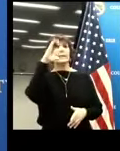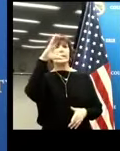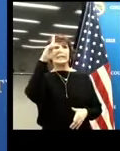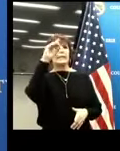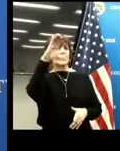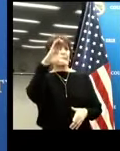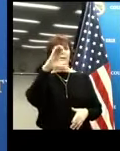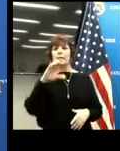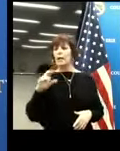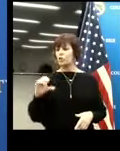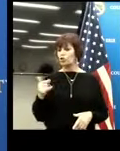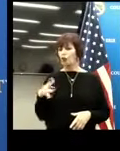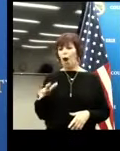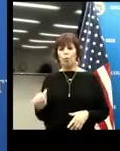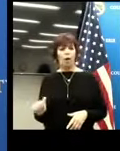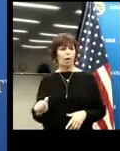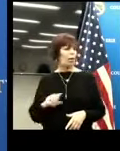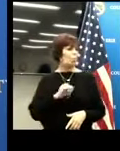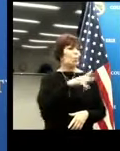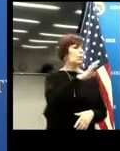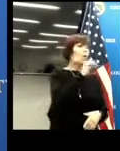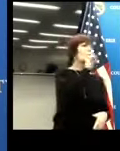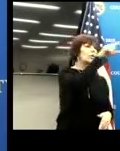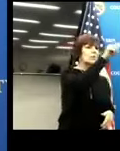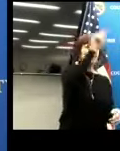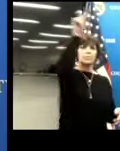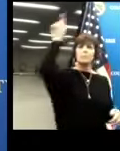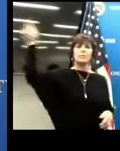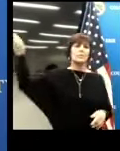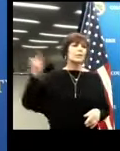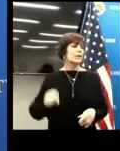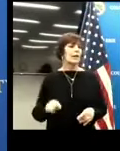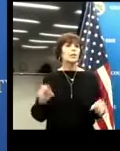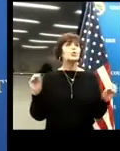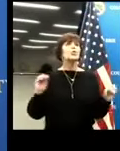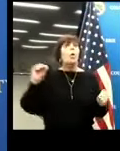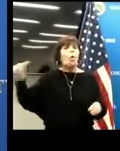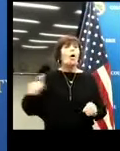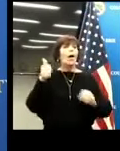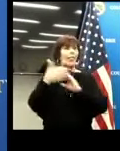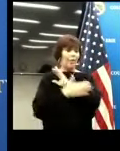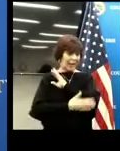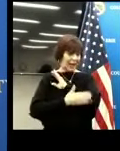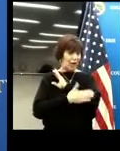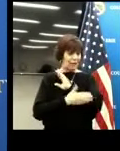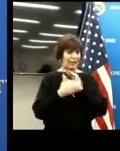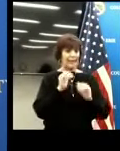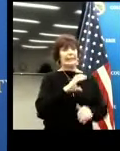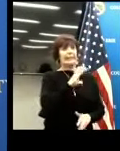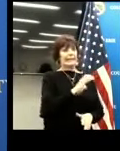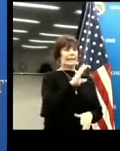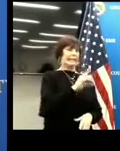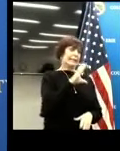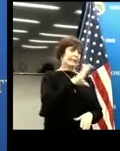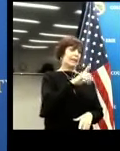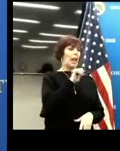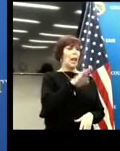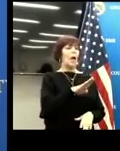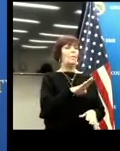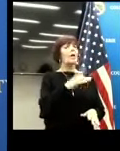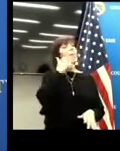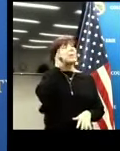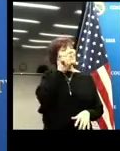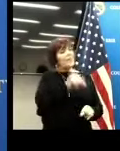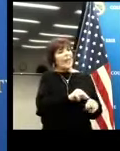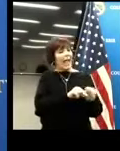lab. Chautauqua County doesn't. Monroe County doesn't. Actually, there's no other county that has a CDC lab in New York State. And because of the